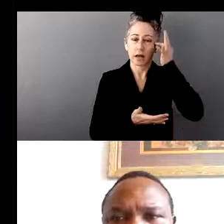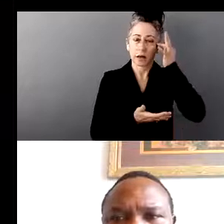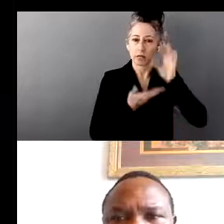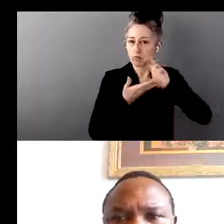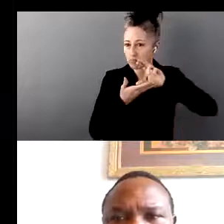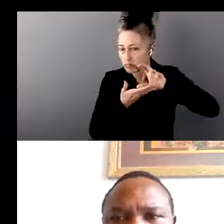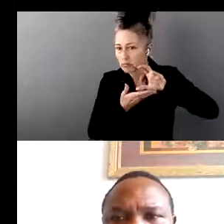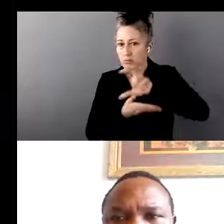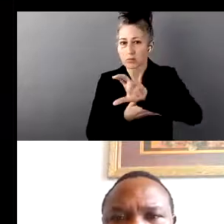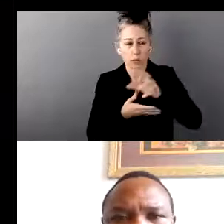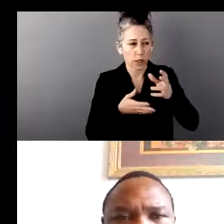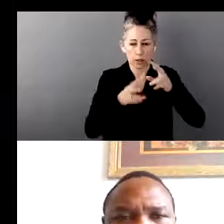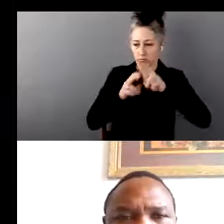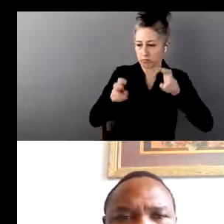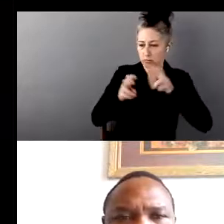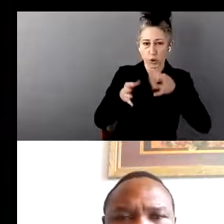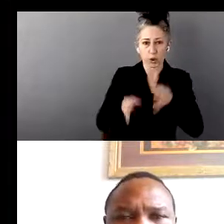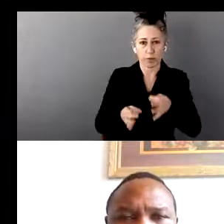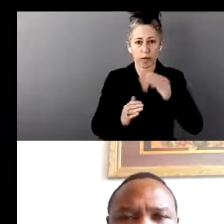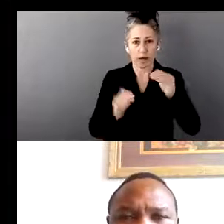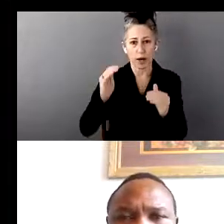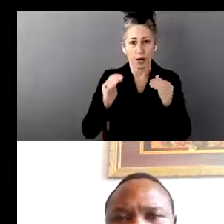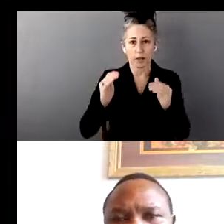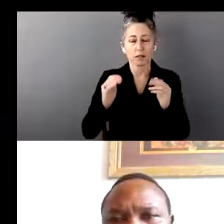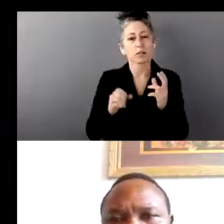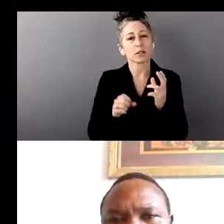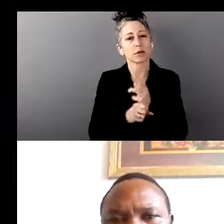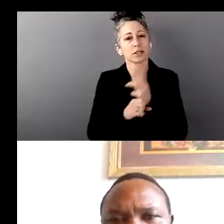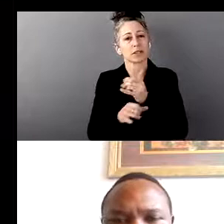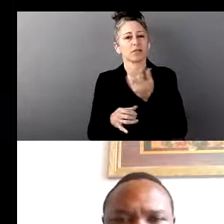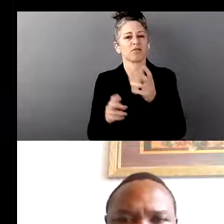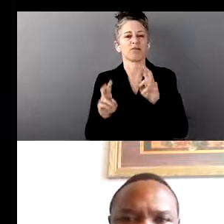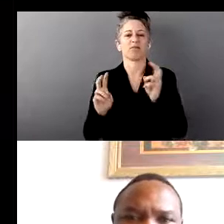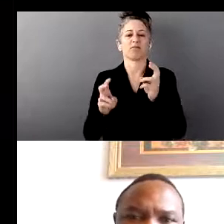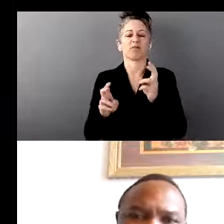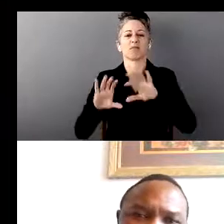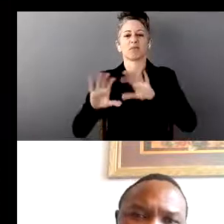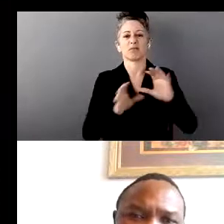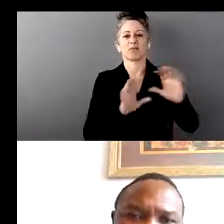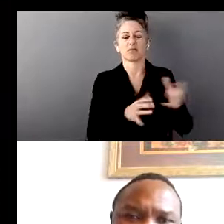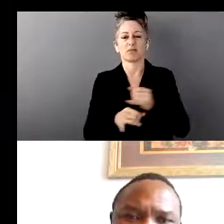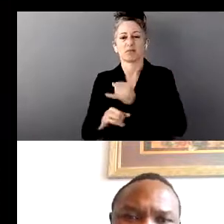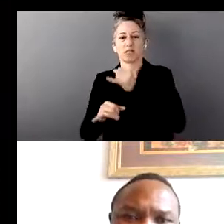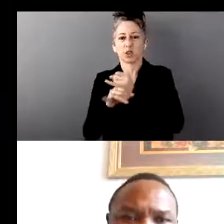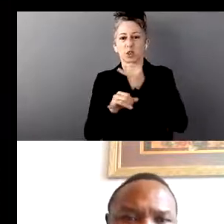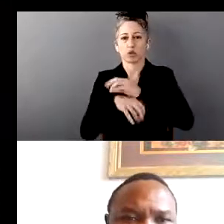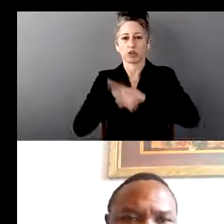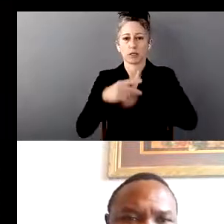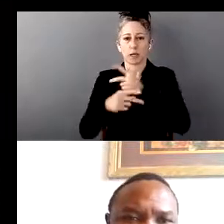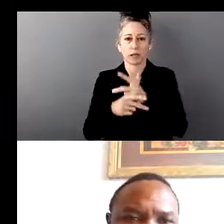determine if inequities exist by institutional type, i.e. HBCUs across the R&D